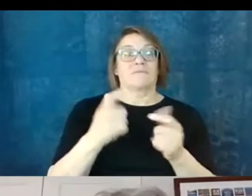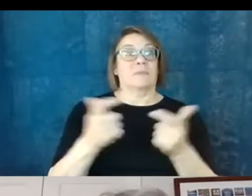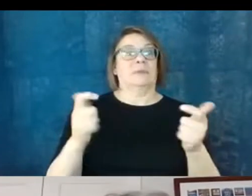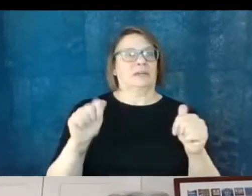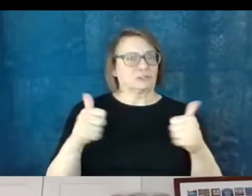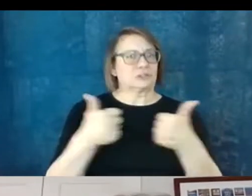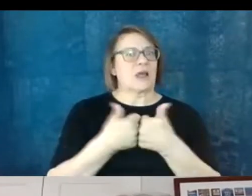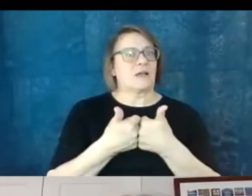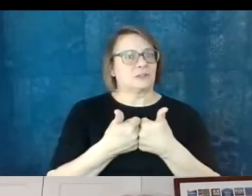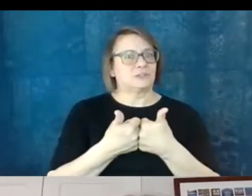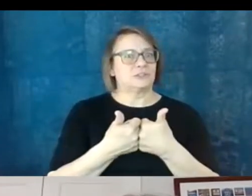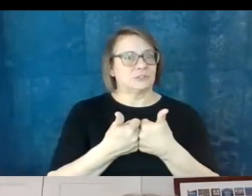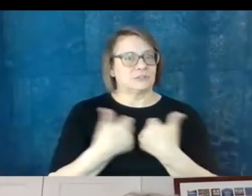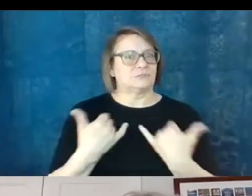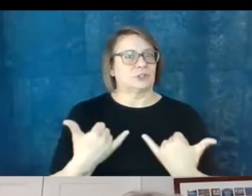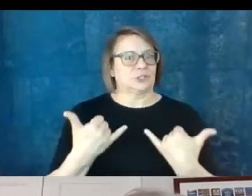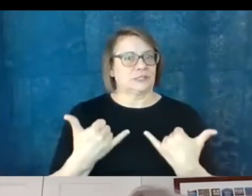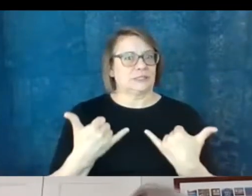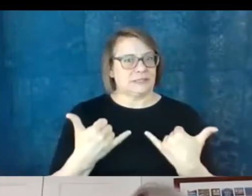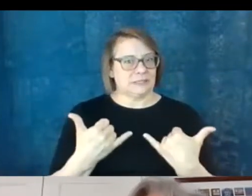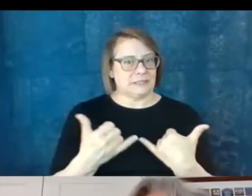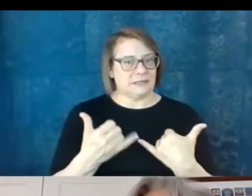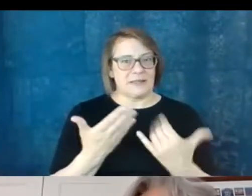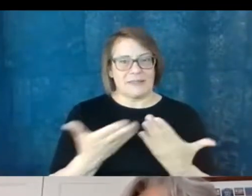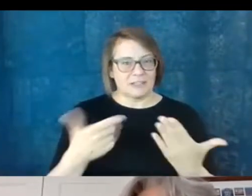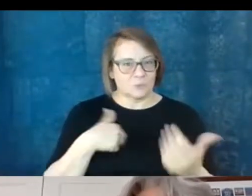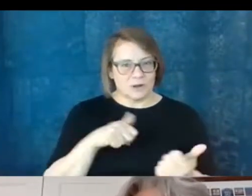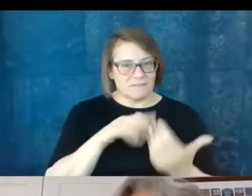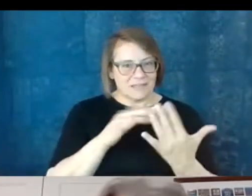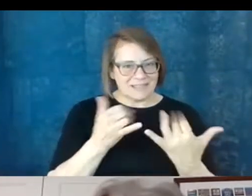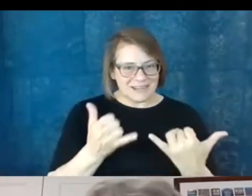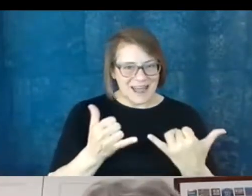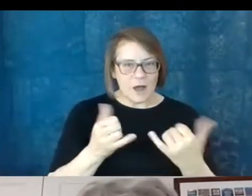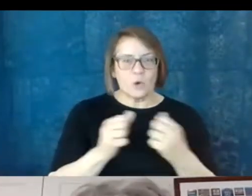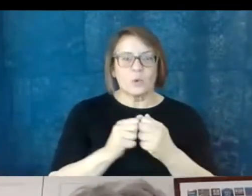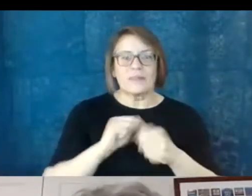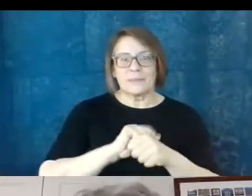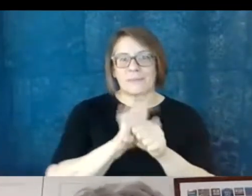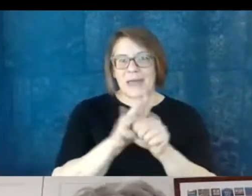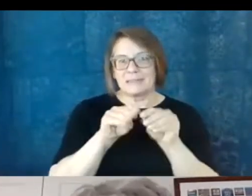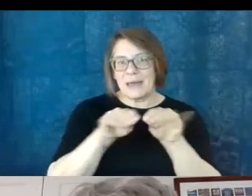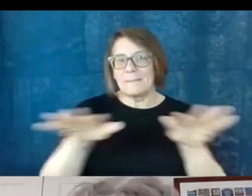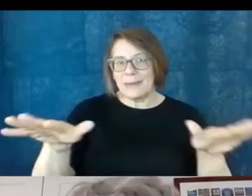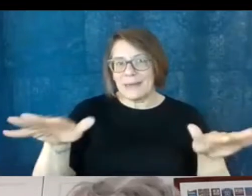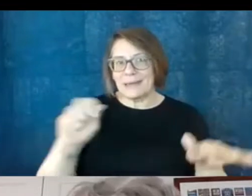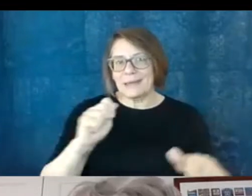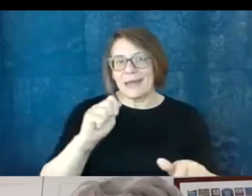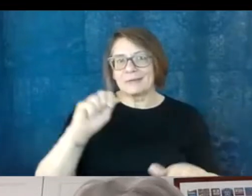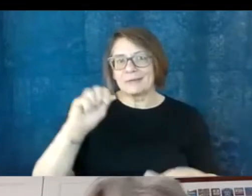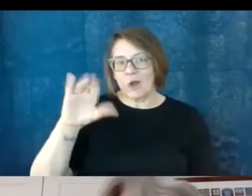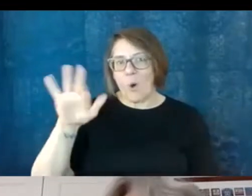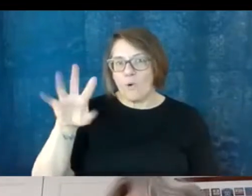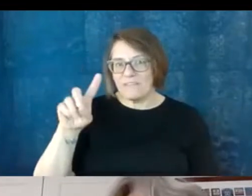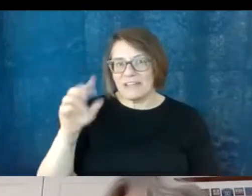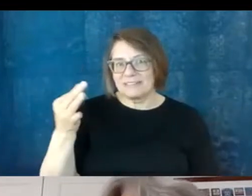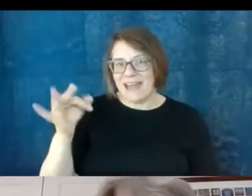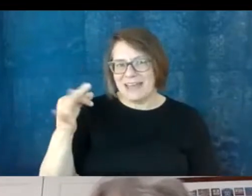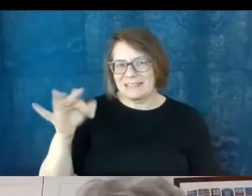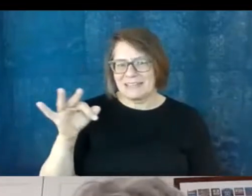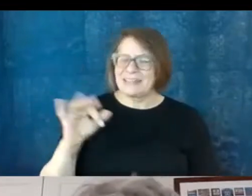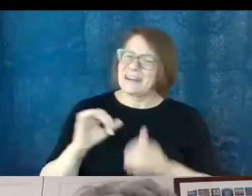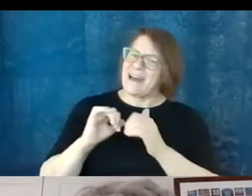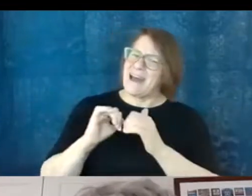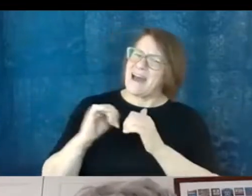of today that we've been facing lately, which is the pandemic and COVID-19. And how have you